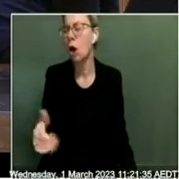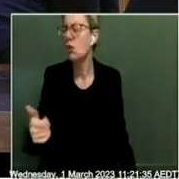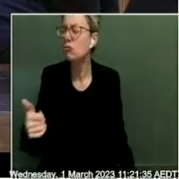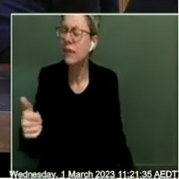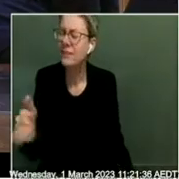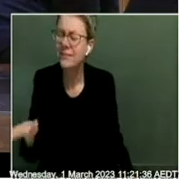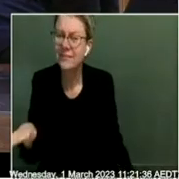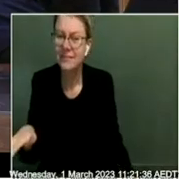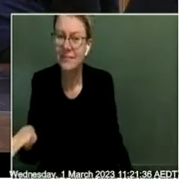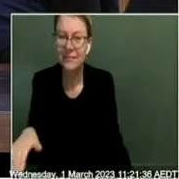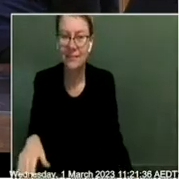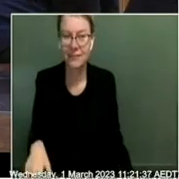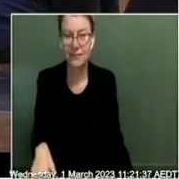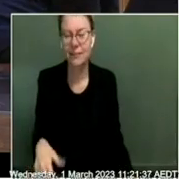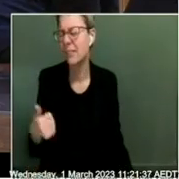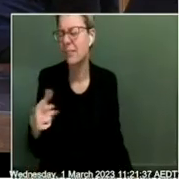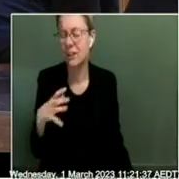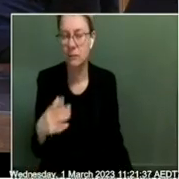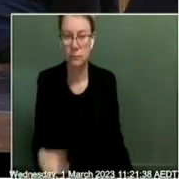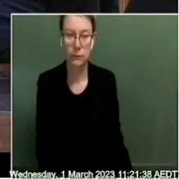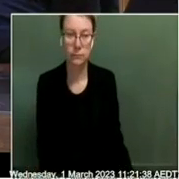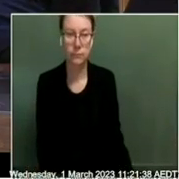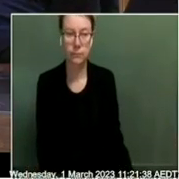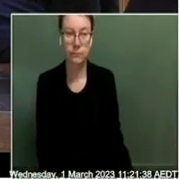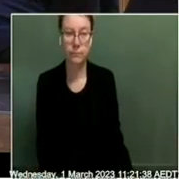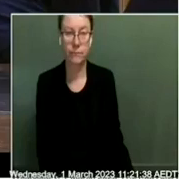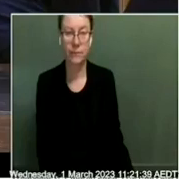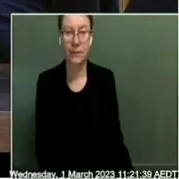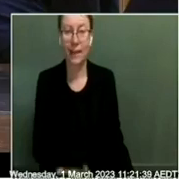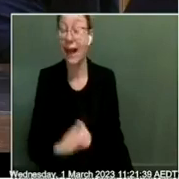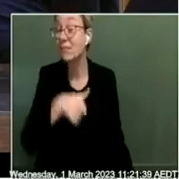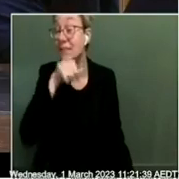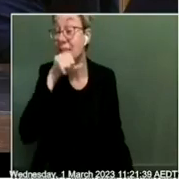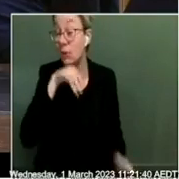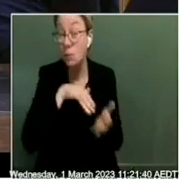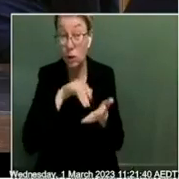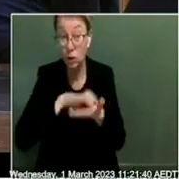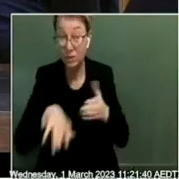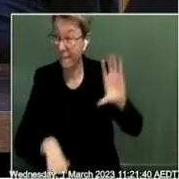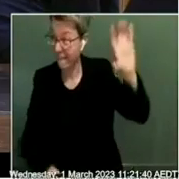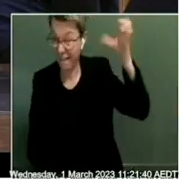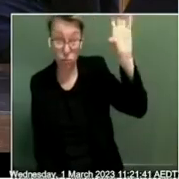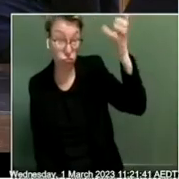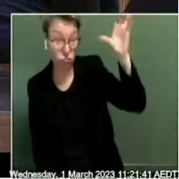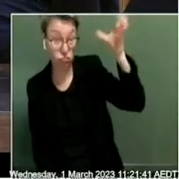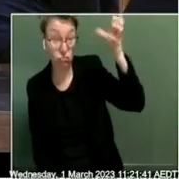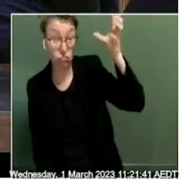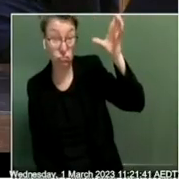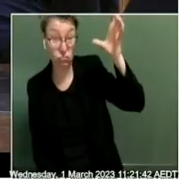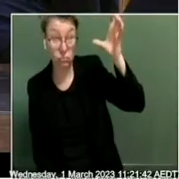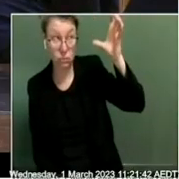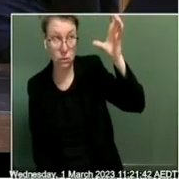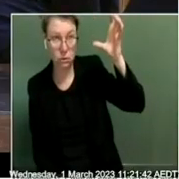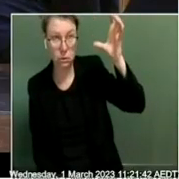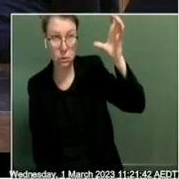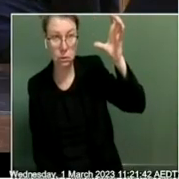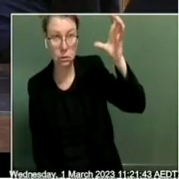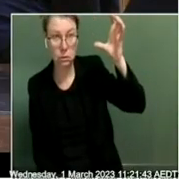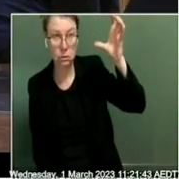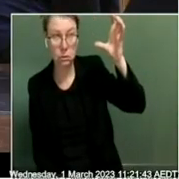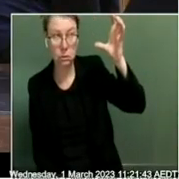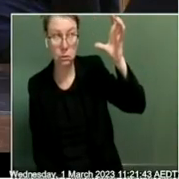Like, you've got 600 million sitting there now. Okay? Mum wanted it fixed tomorrow. Mm. But see, that's the